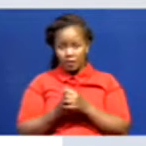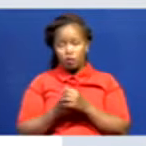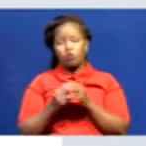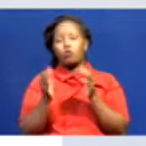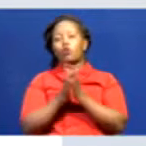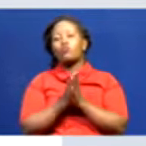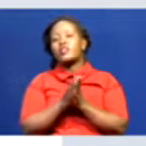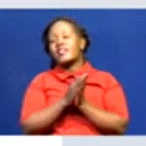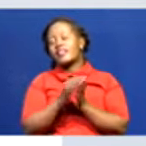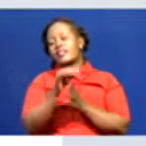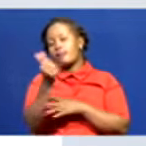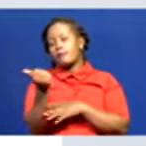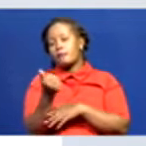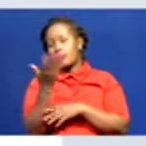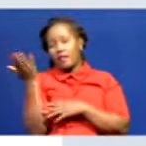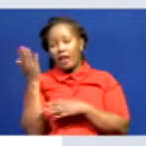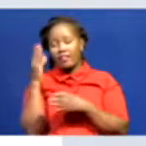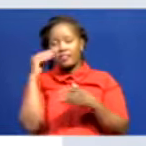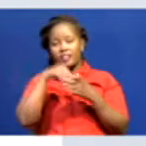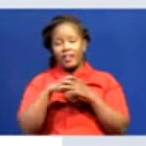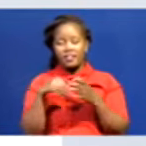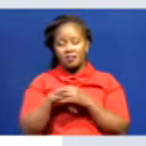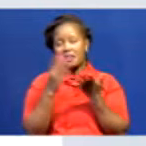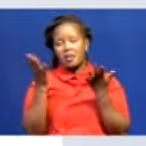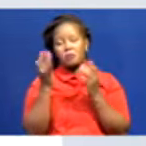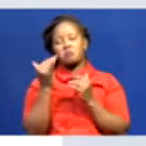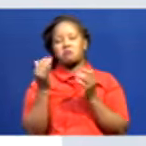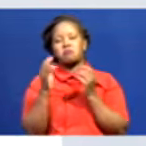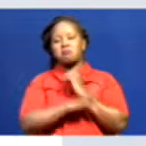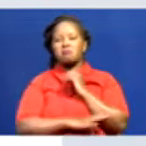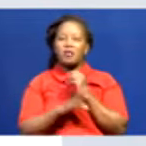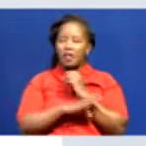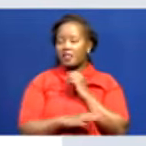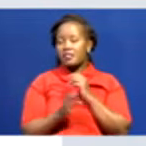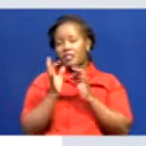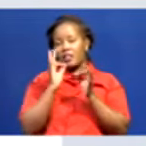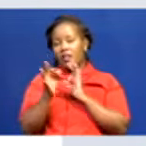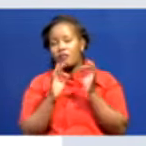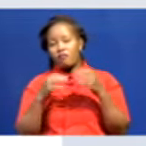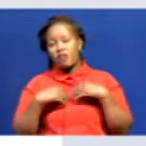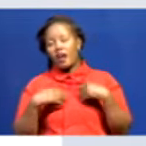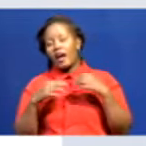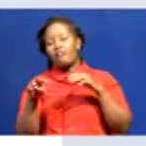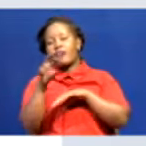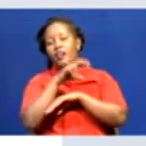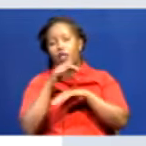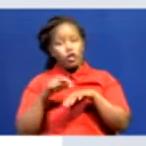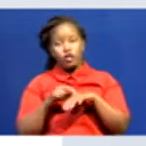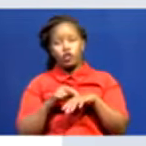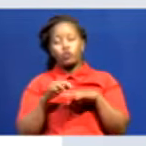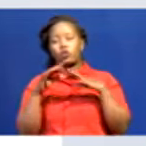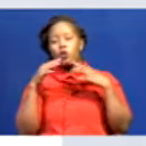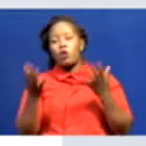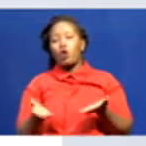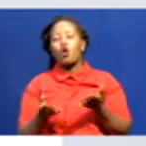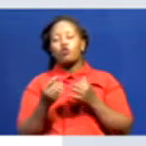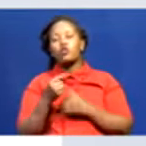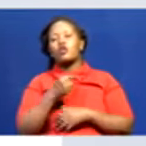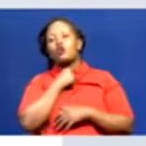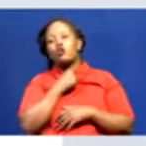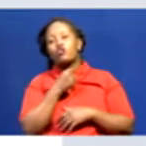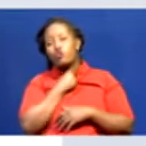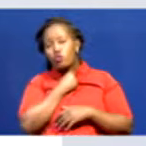other external entities, whether it's a nation or whether it's a union